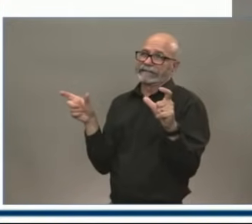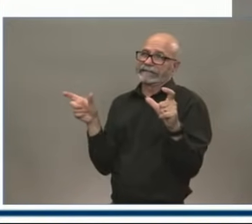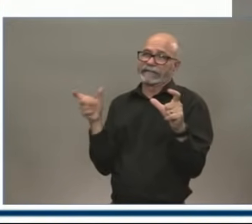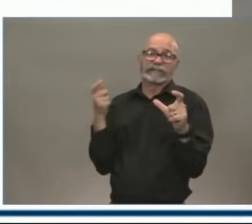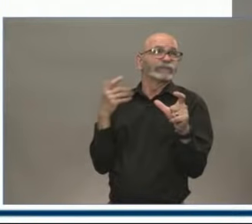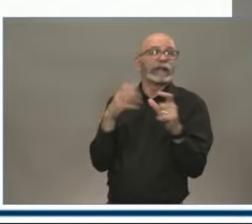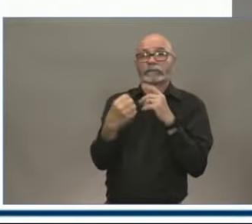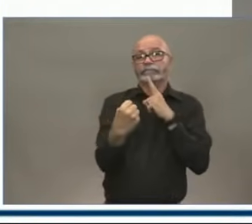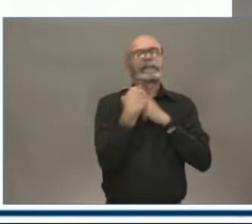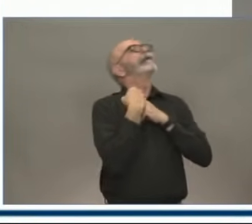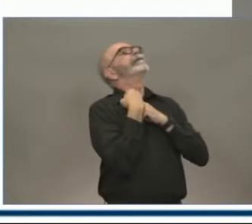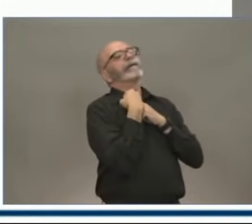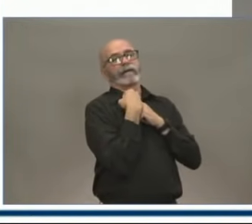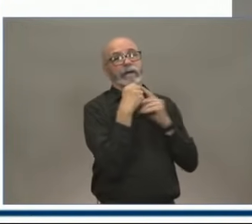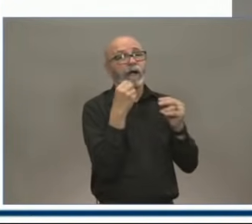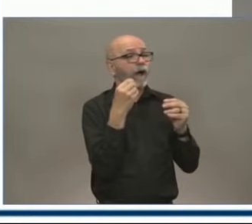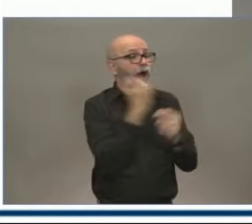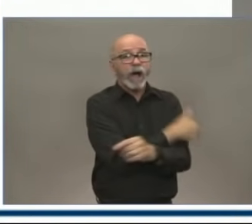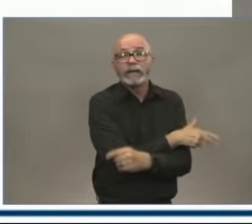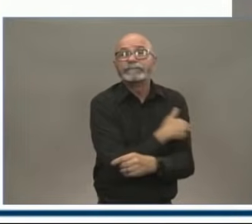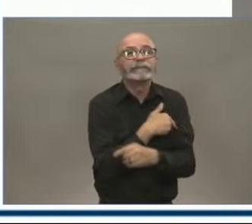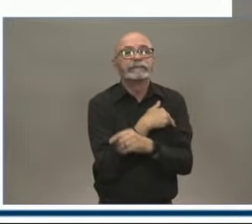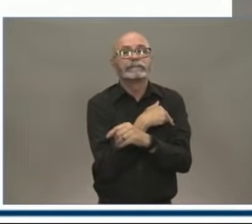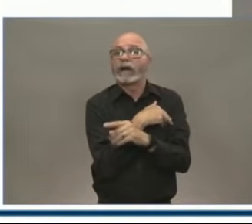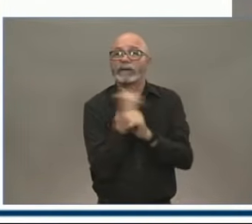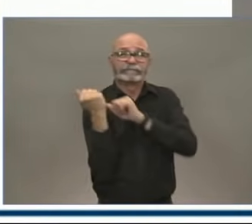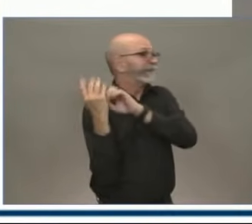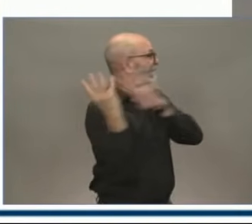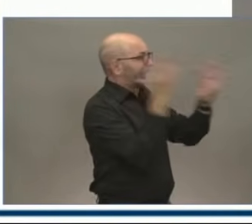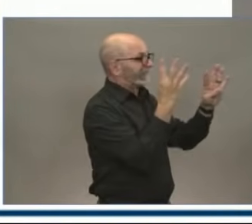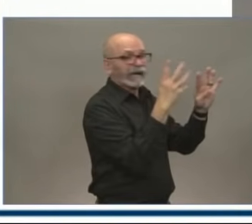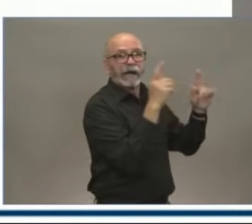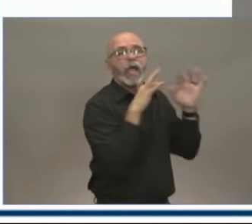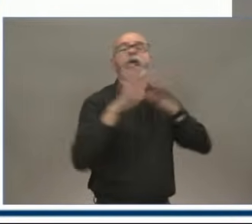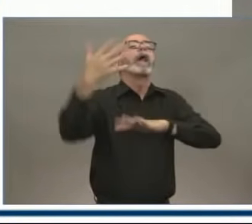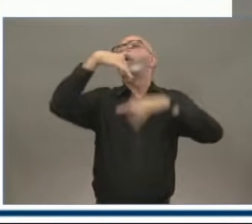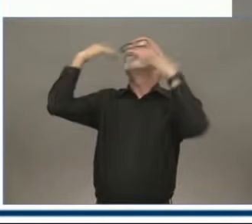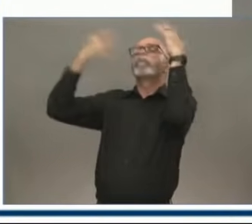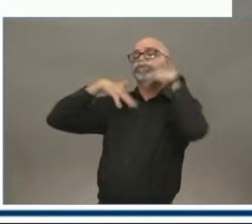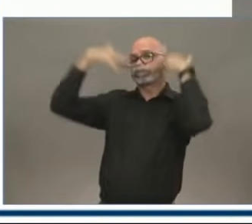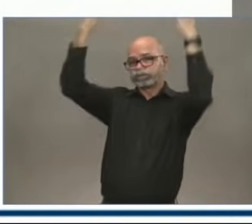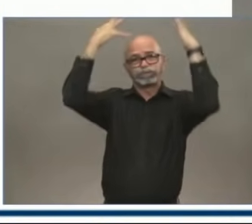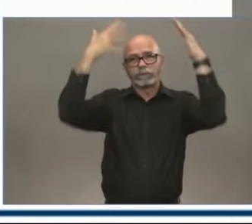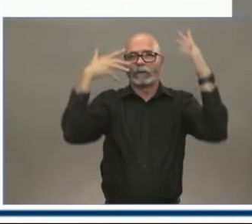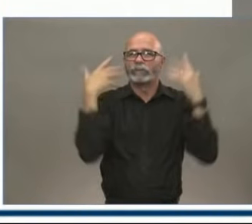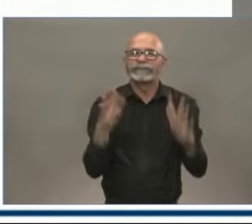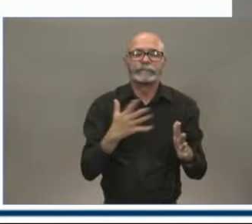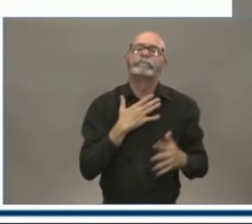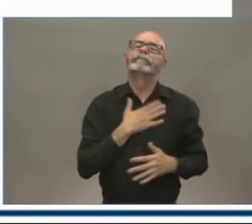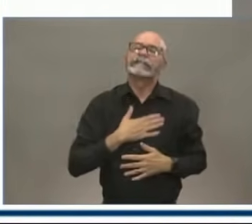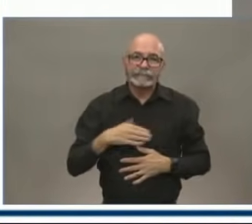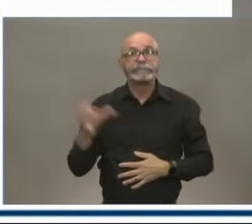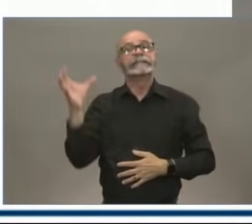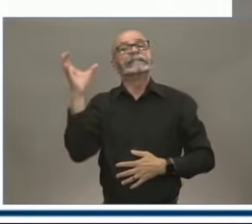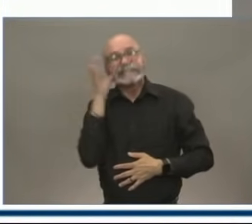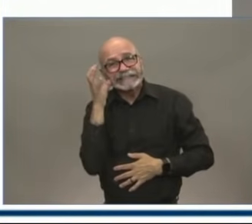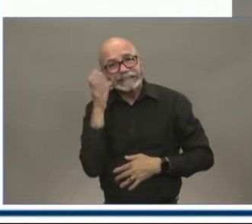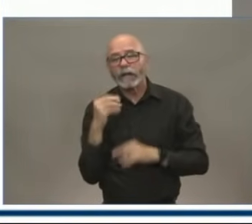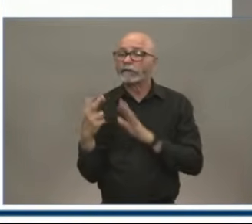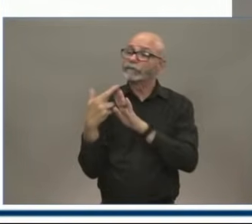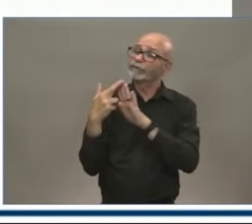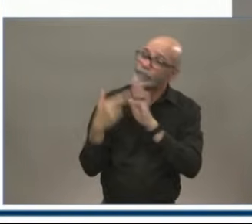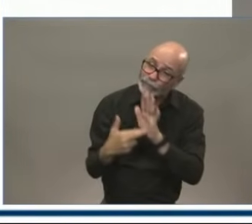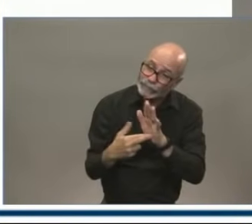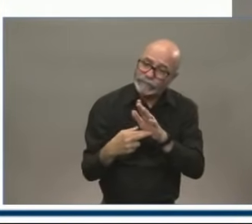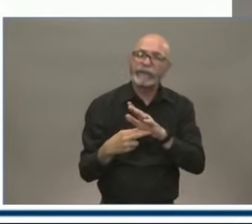healthcare systems and our long-term care facilities. But it requires everybody to do what we're asking them to do. No slippage, and I can say it